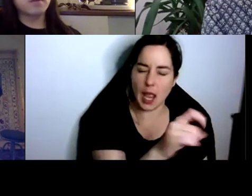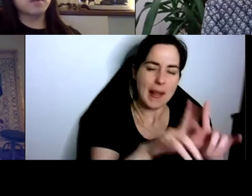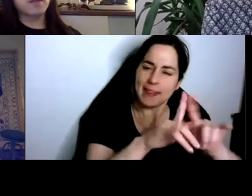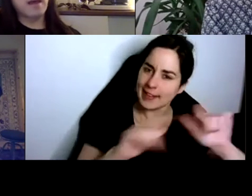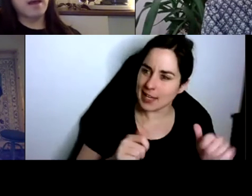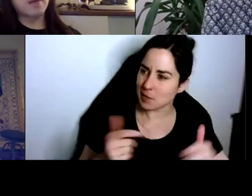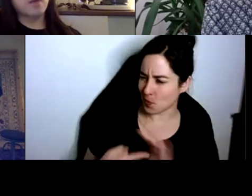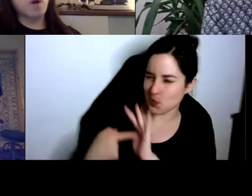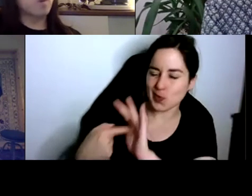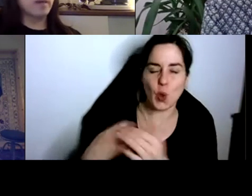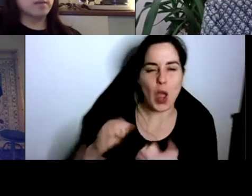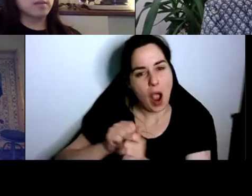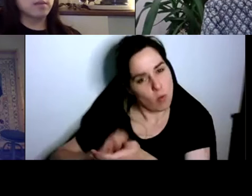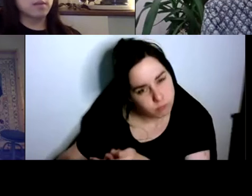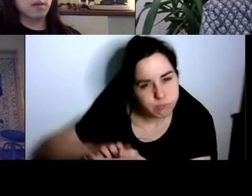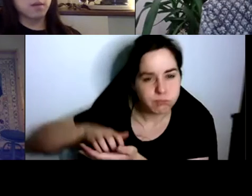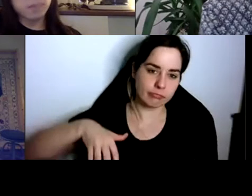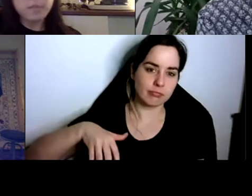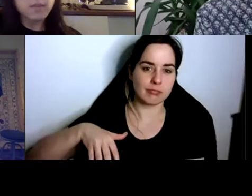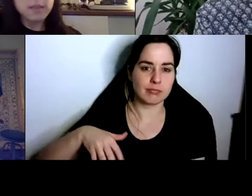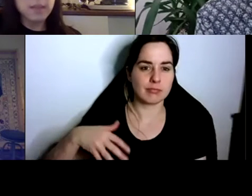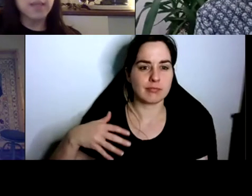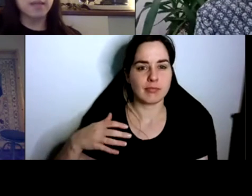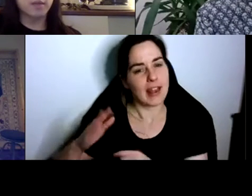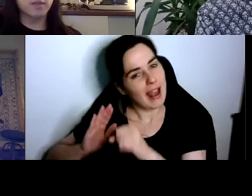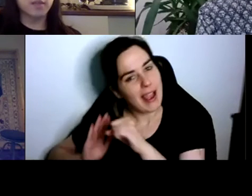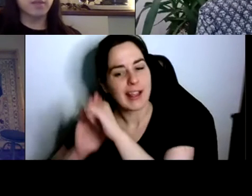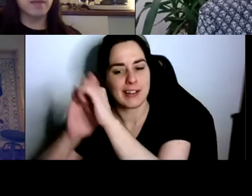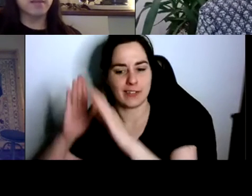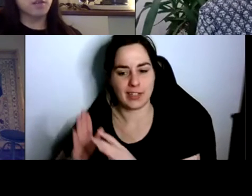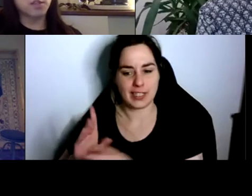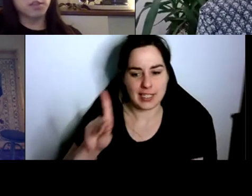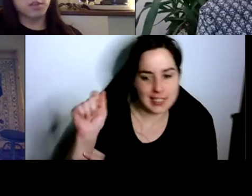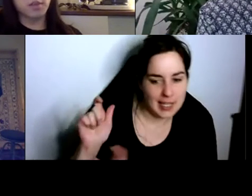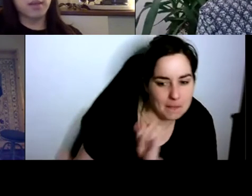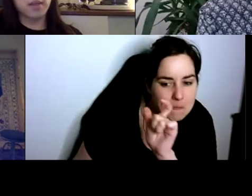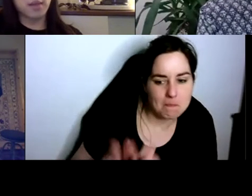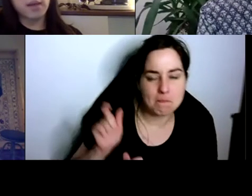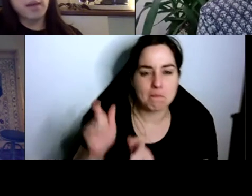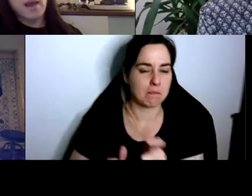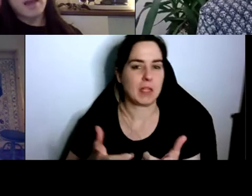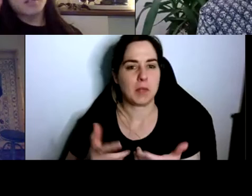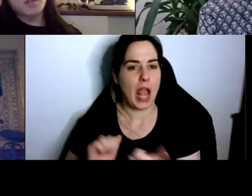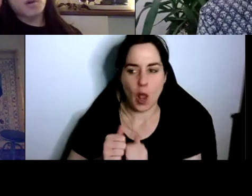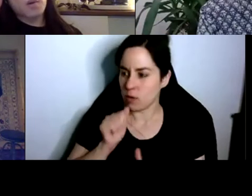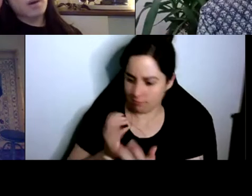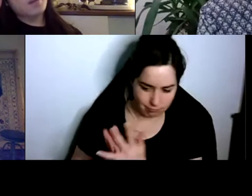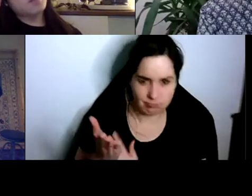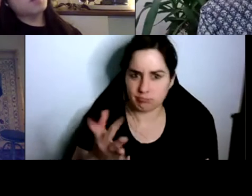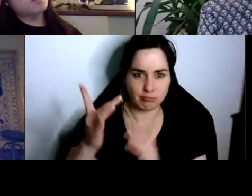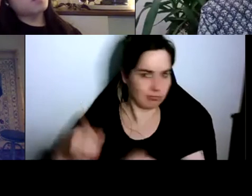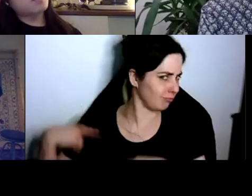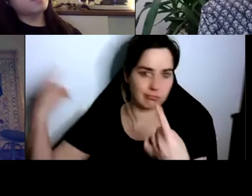disabled folks have always, you know, contended with these realities, not just during the pandemic. And